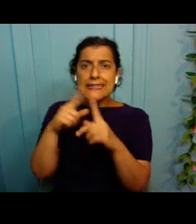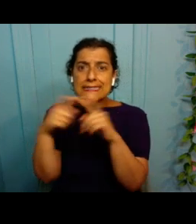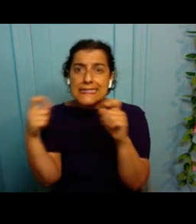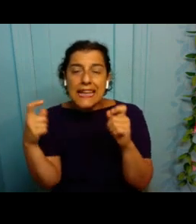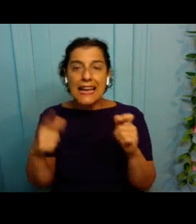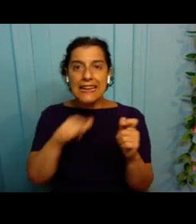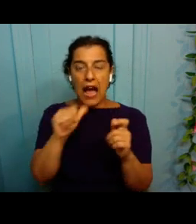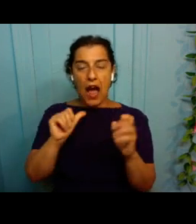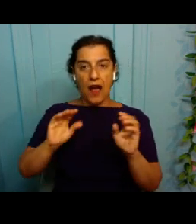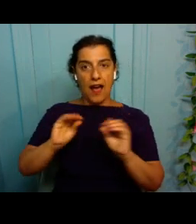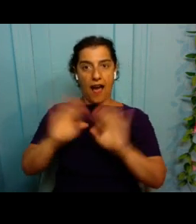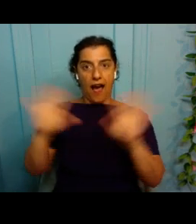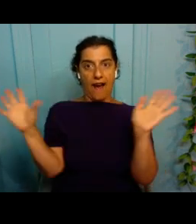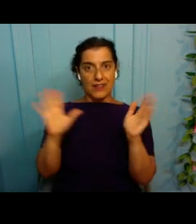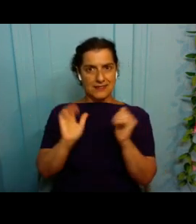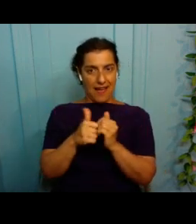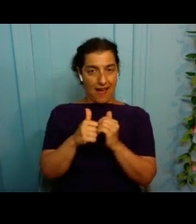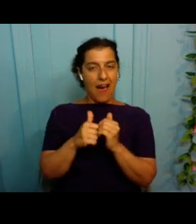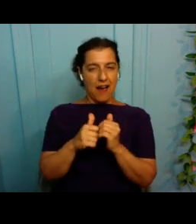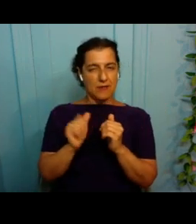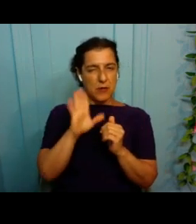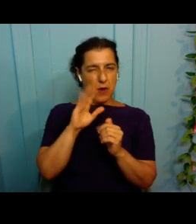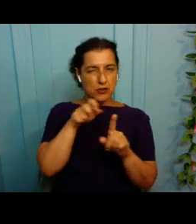obvious how to do this work.